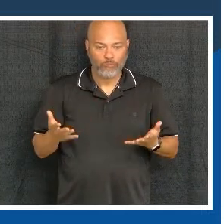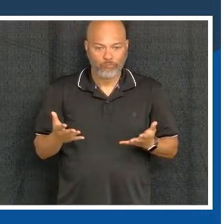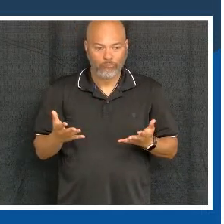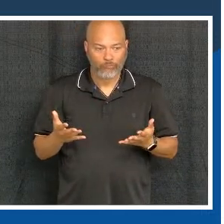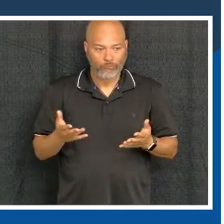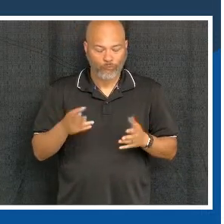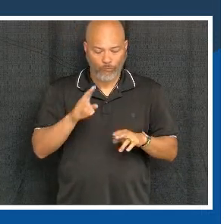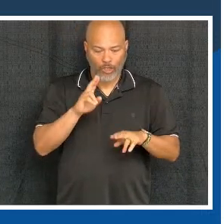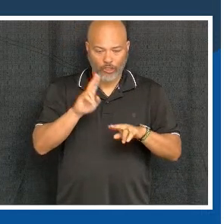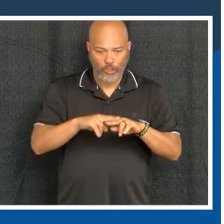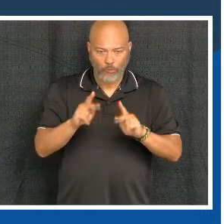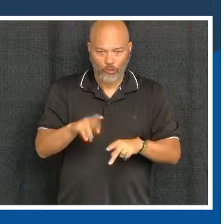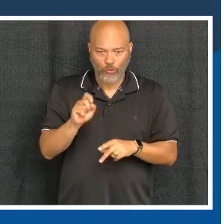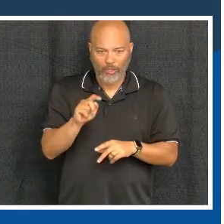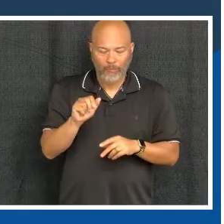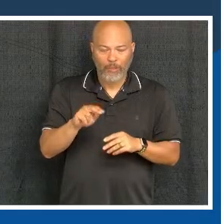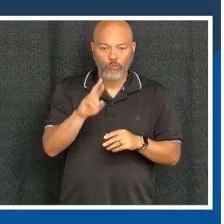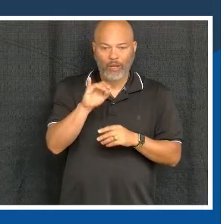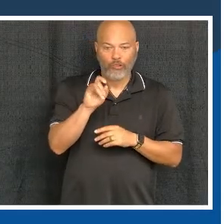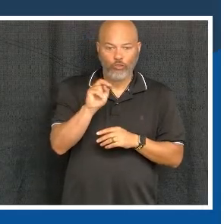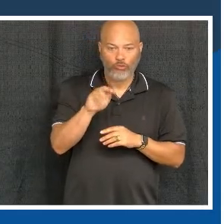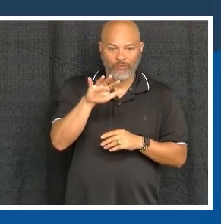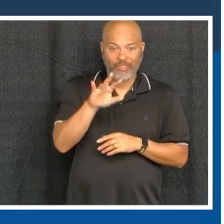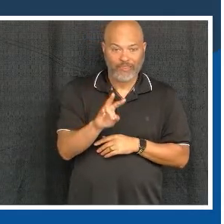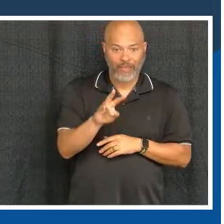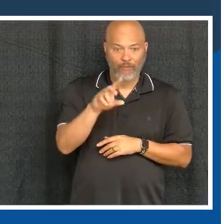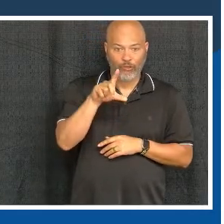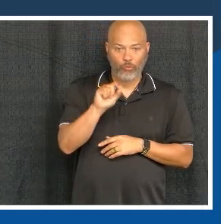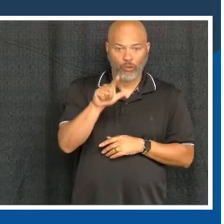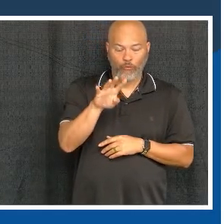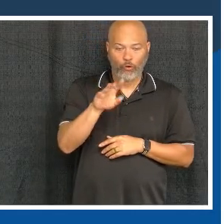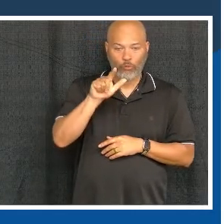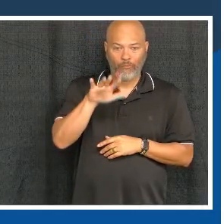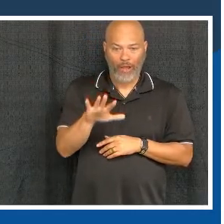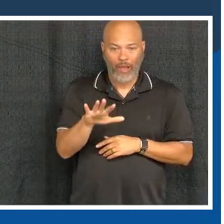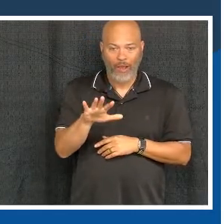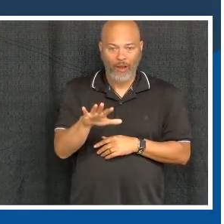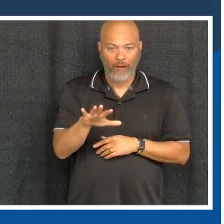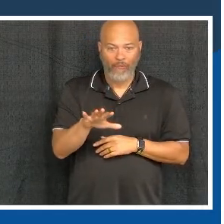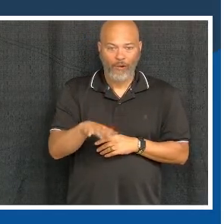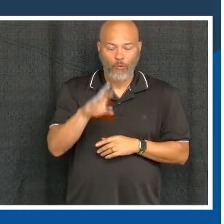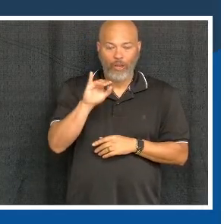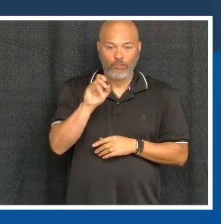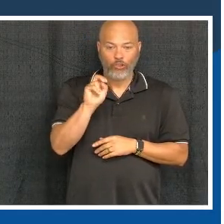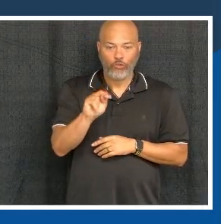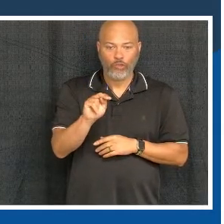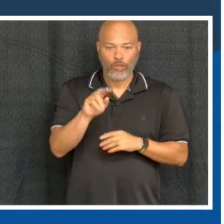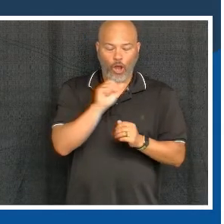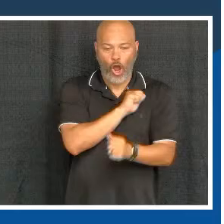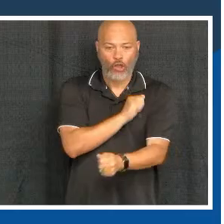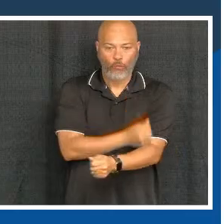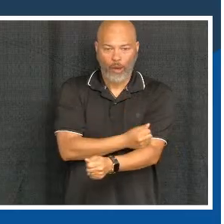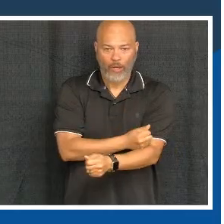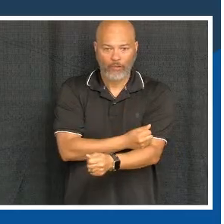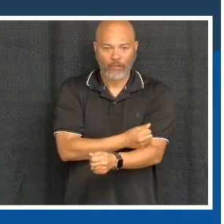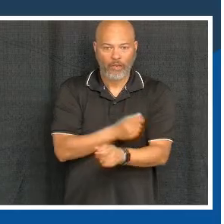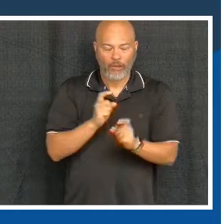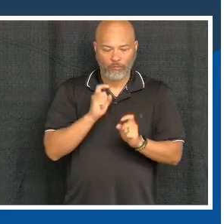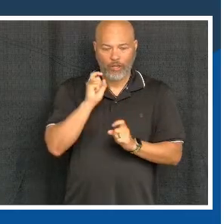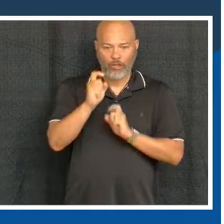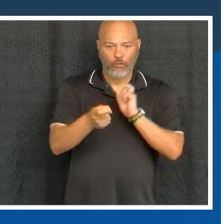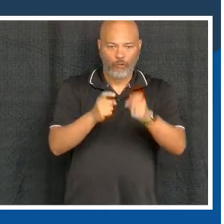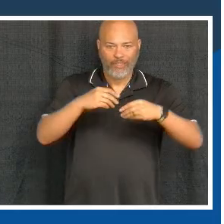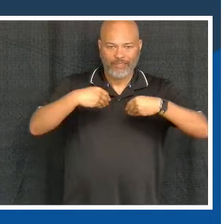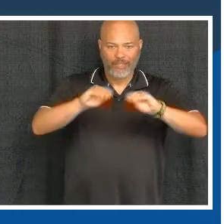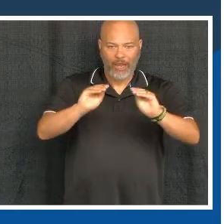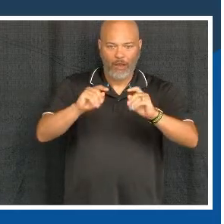Chairman Streetman. Right, Resolution 57, 2024-25, a resolution authorizing the issuance and sale